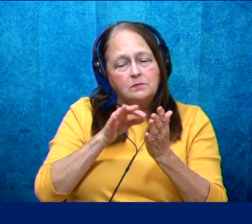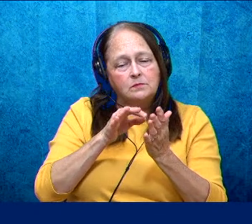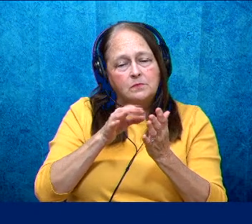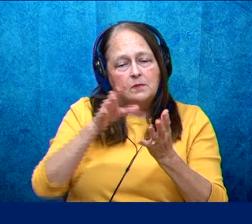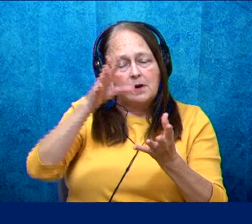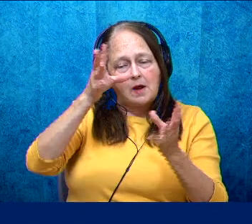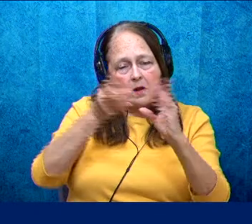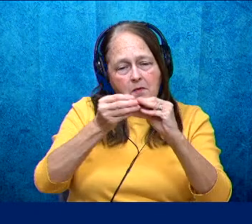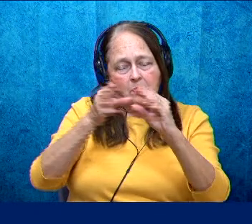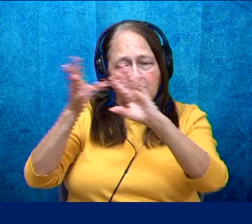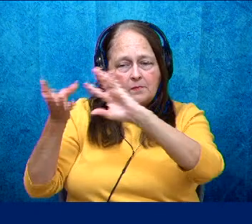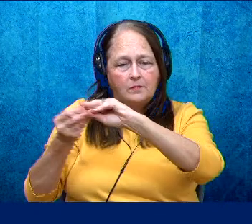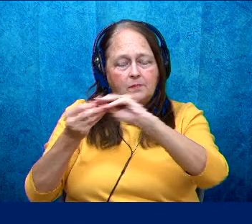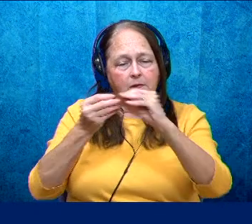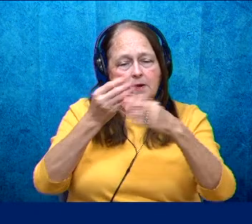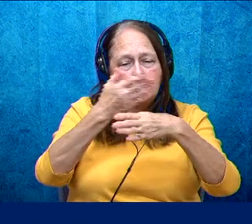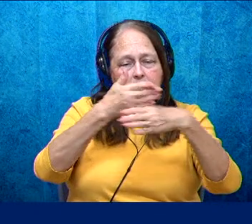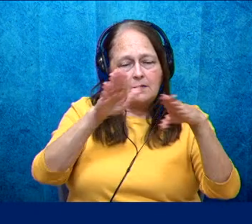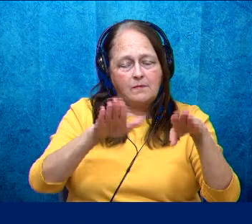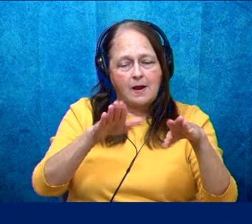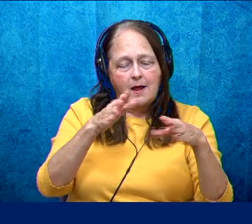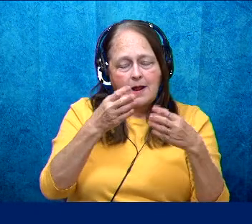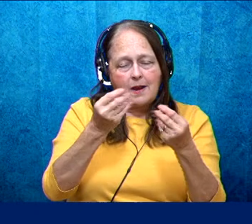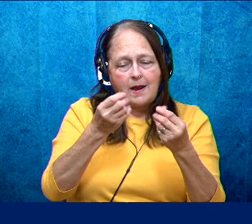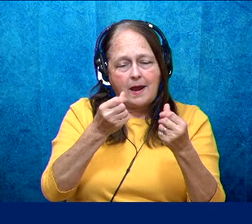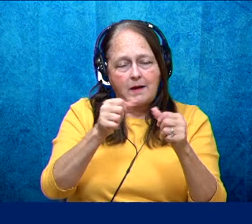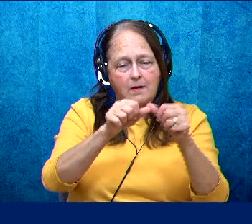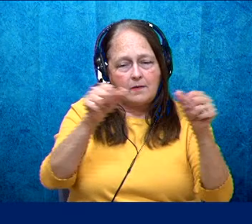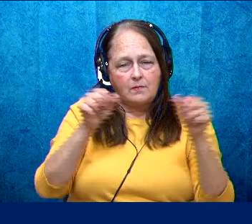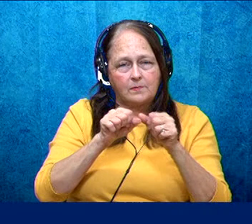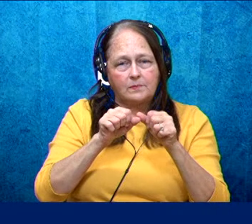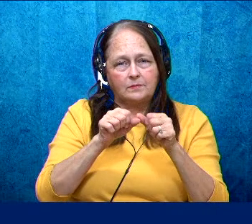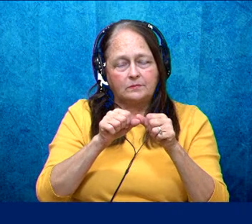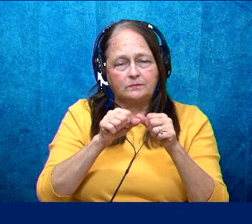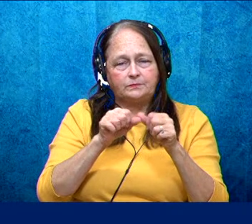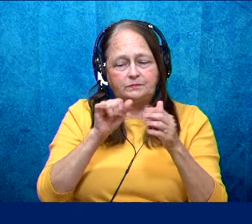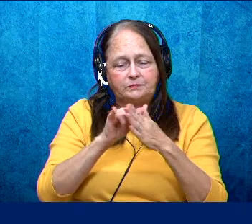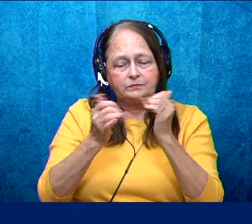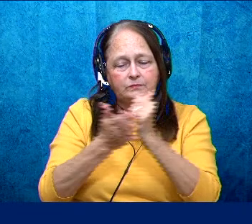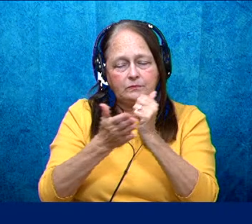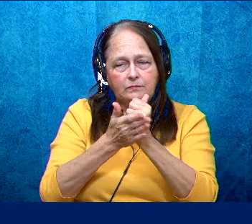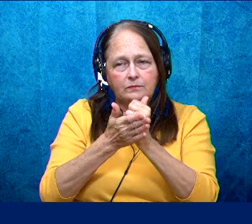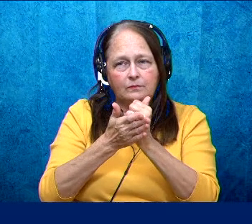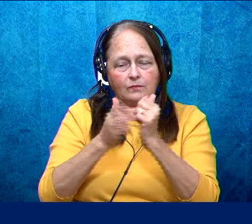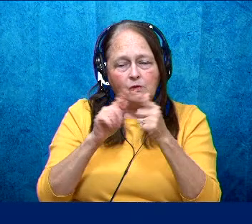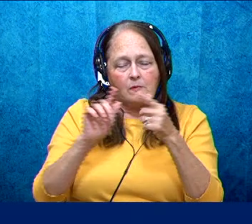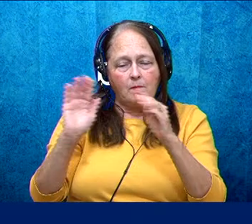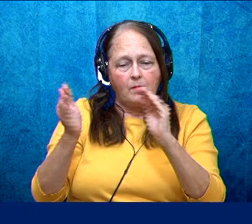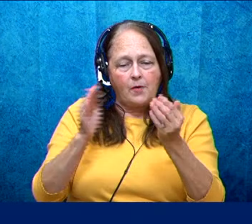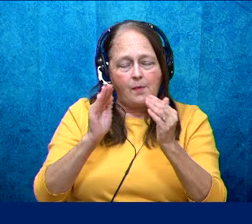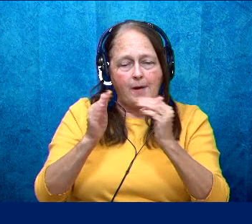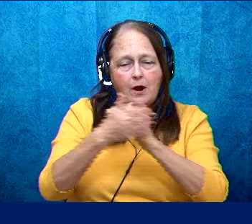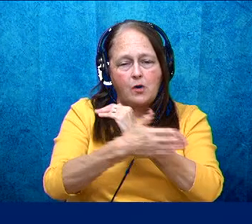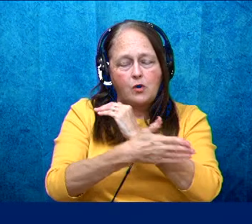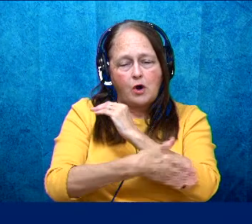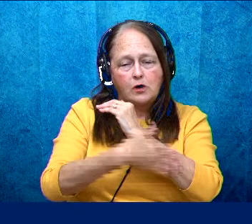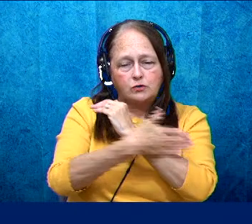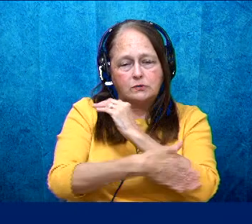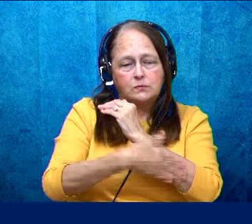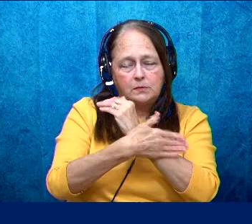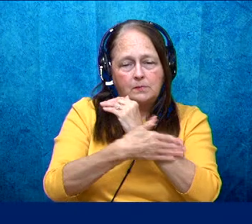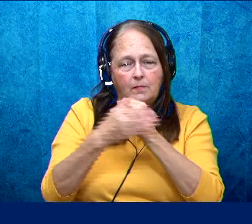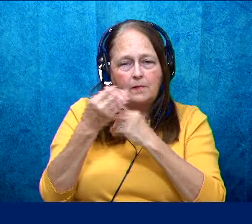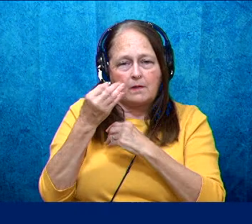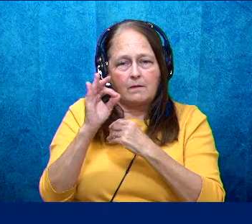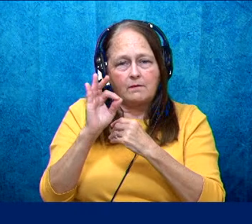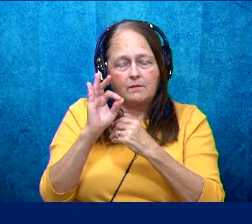taking population and dividing it by land area. Okay, so that helps us be able to compare countries in terms